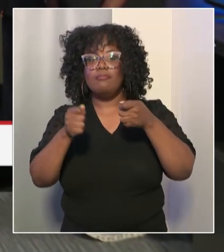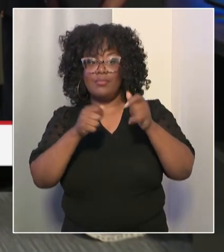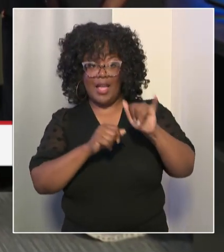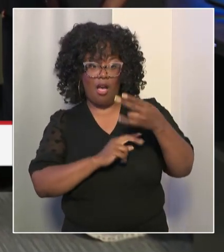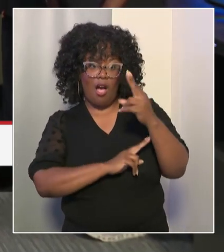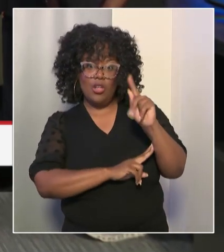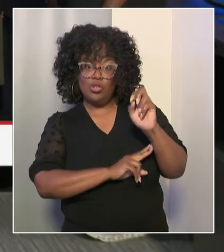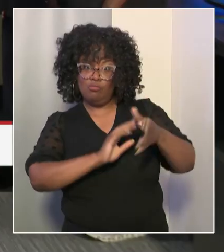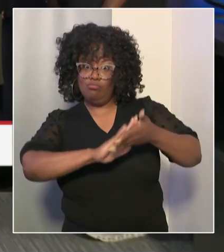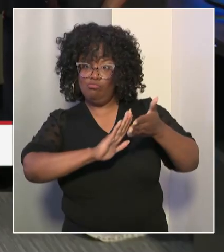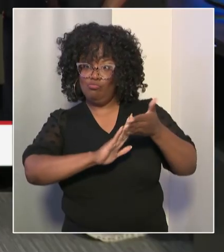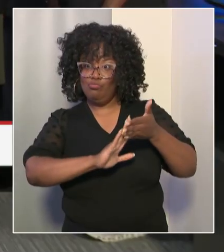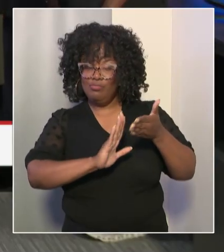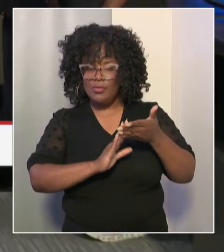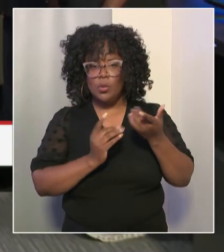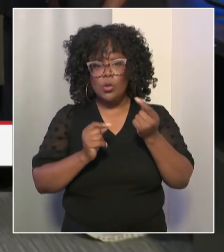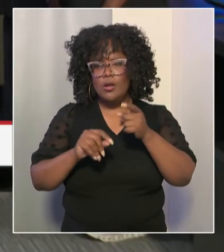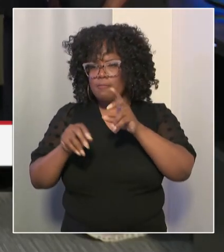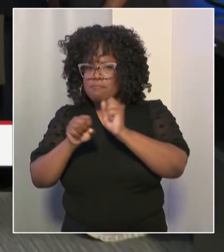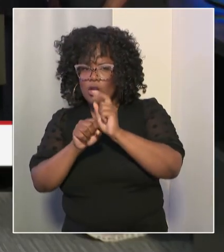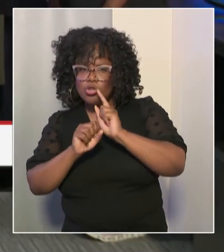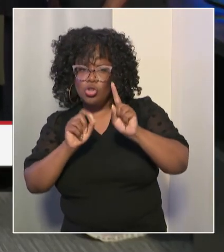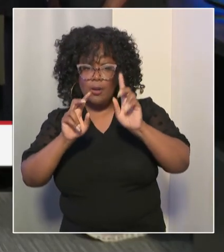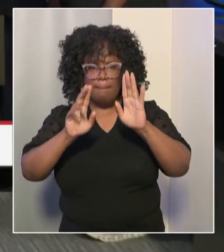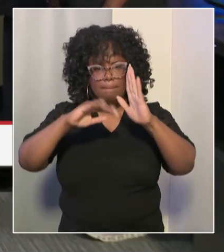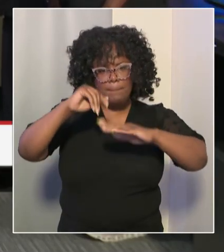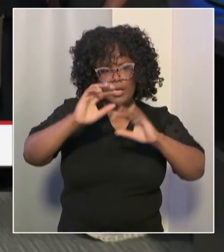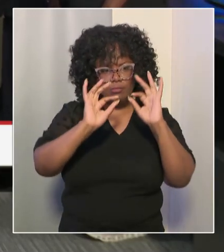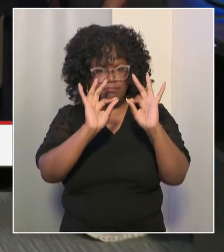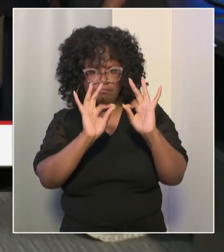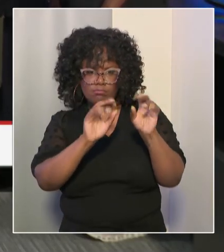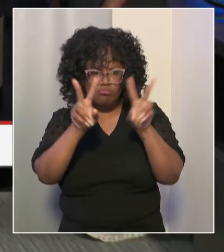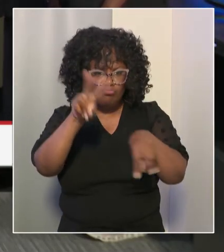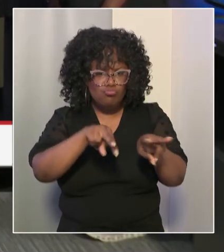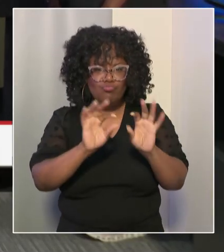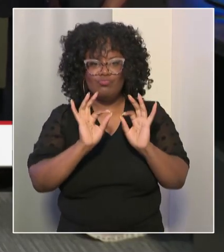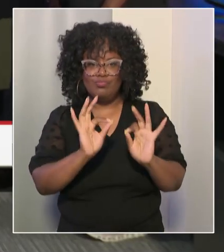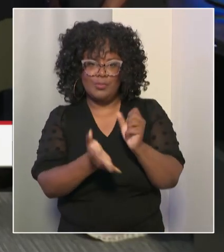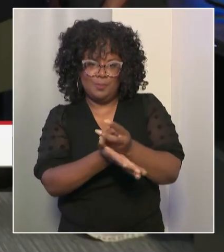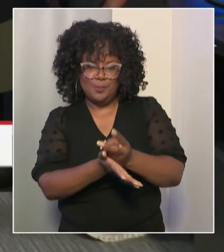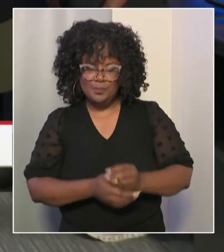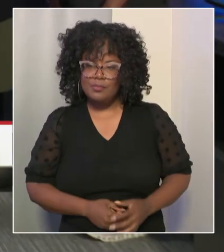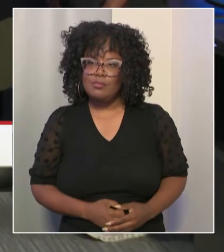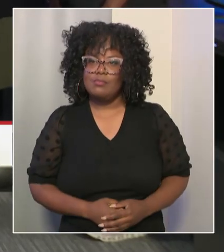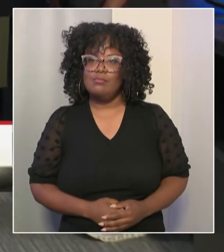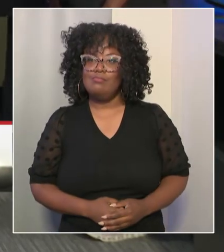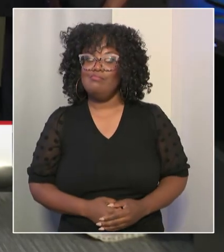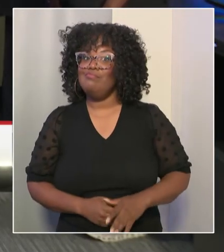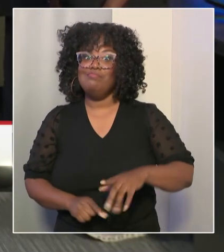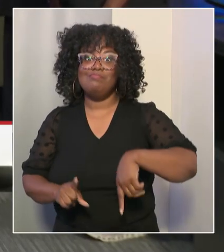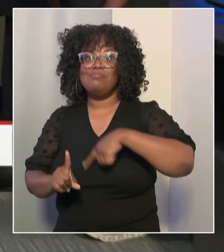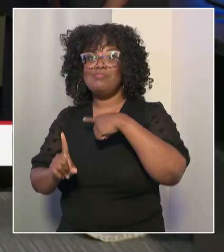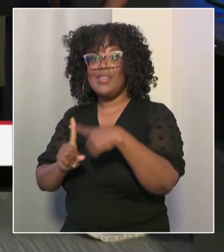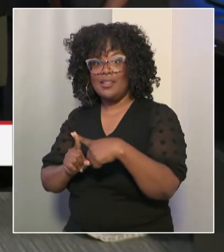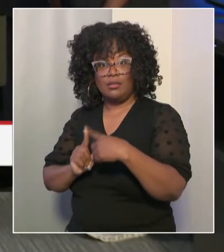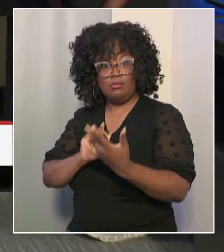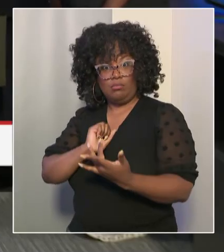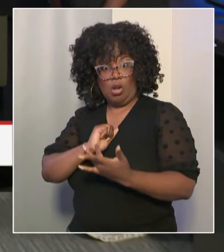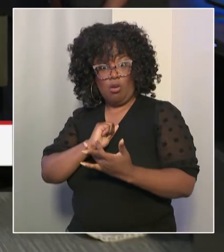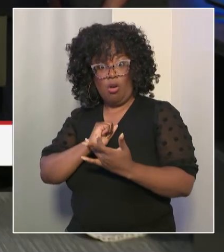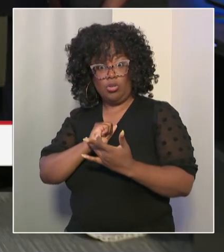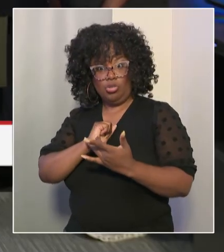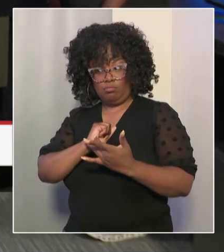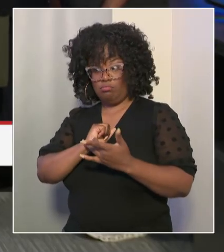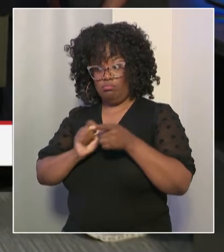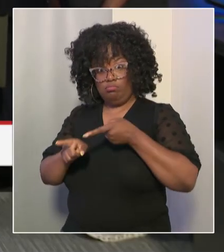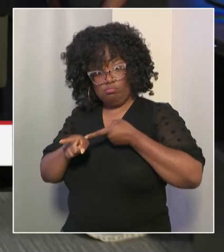Director McGaffin and the district's Chief Technology Officer, Stephen Miller, who's behind us, will accept the 2025 Technology and Leadership